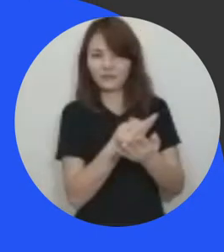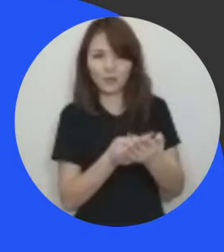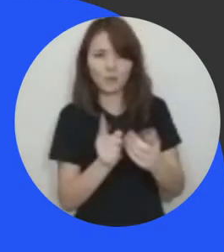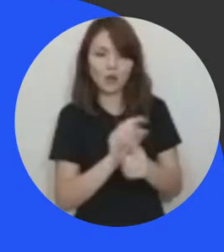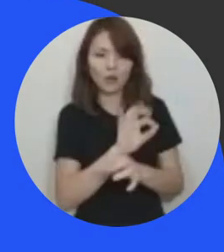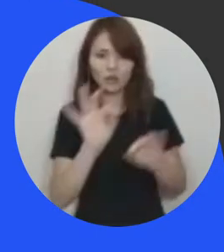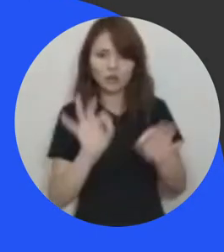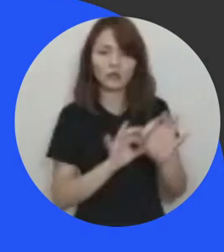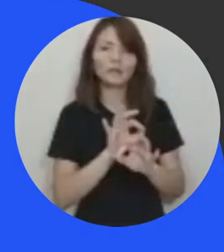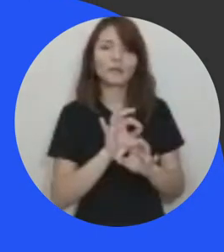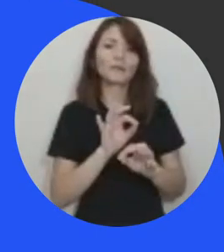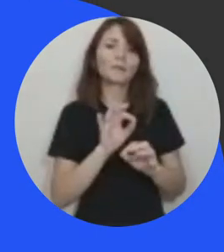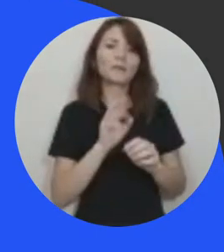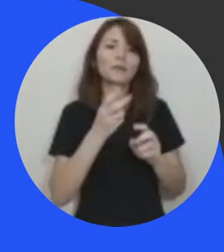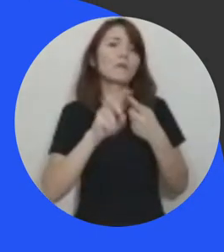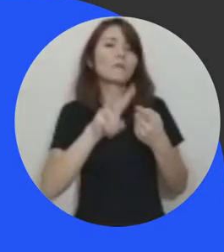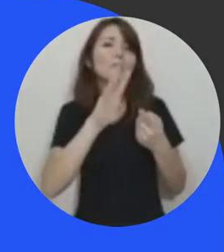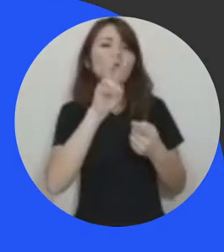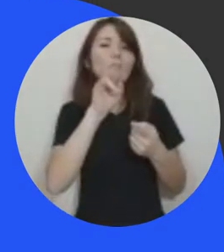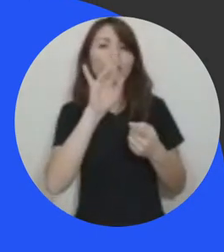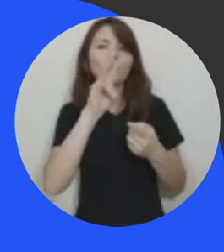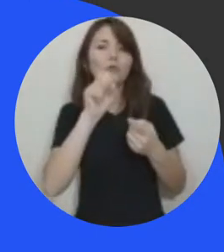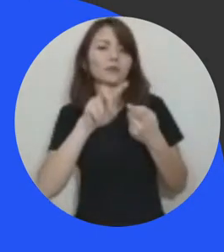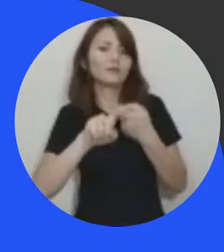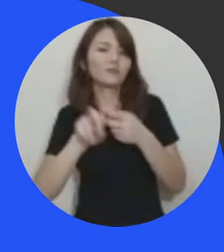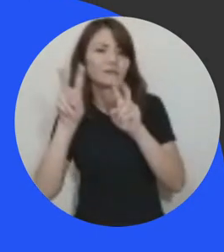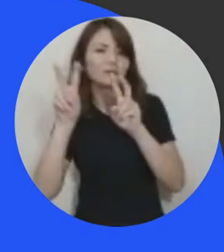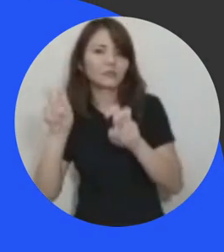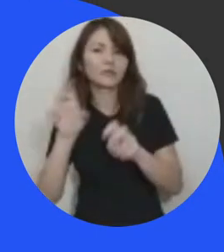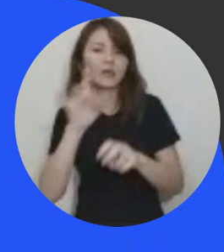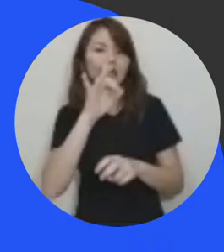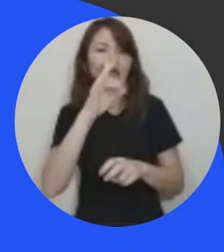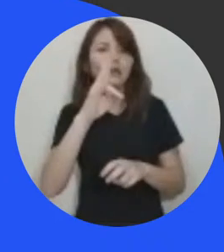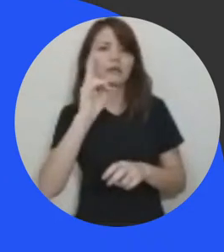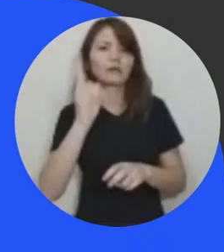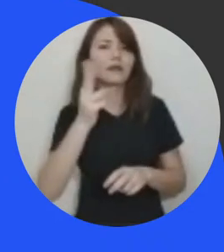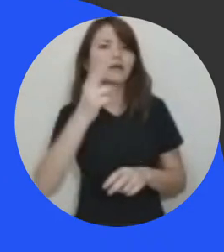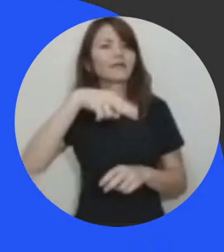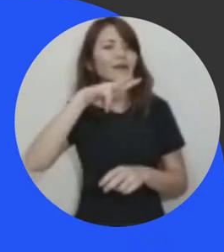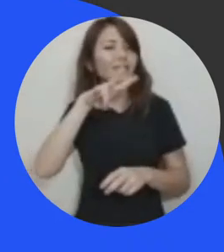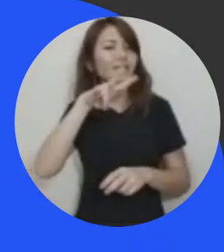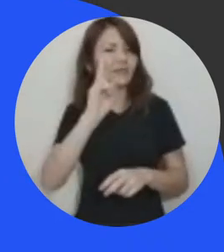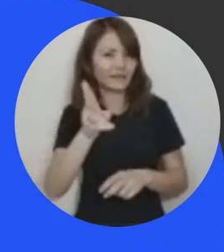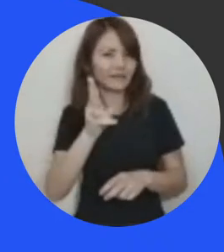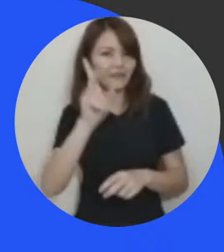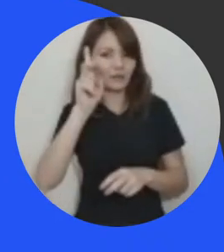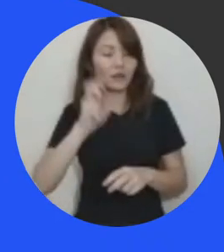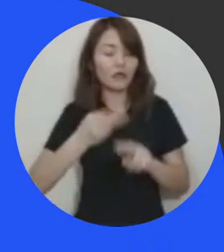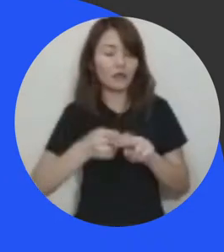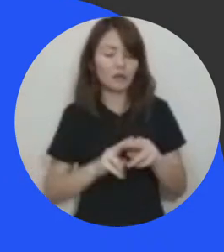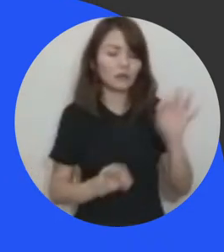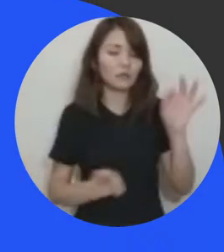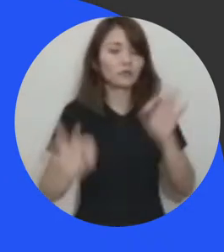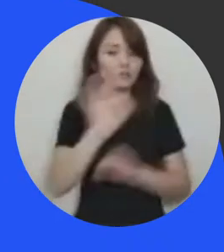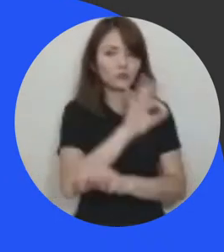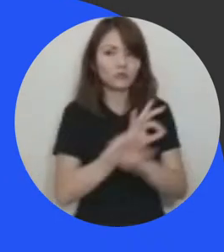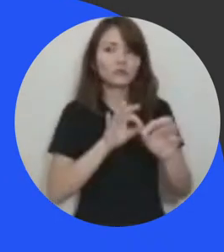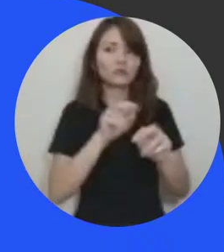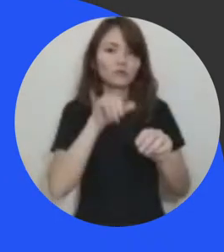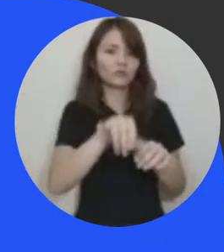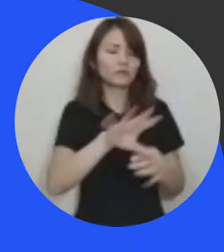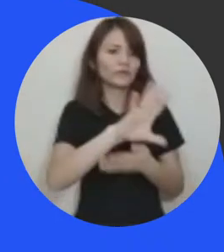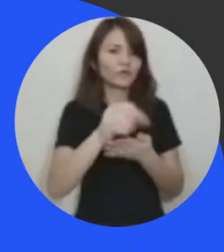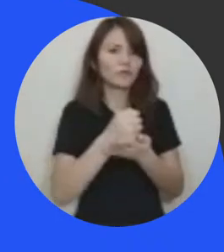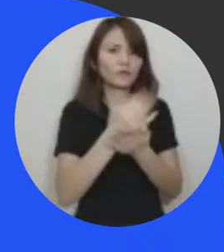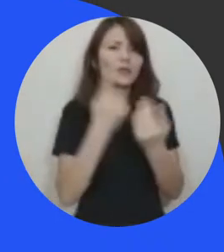RNA or DNA. And that blueprint has all the information about how to build the cell